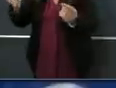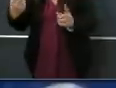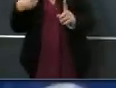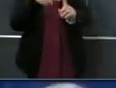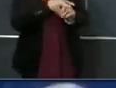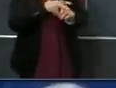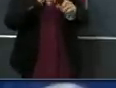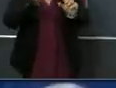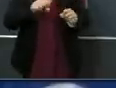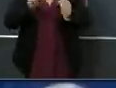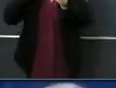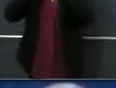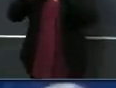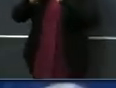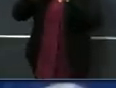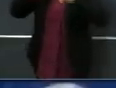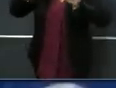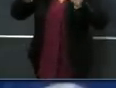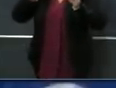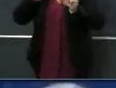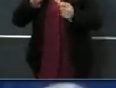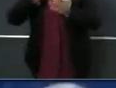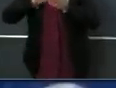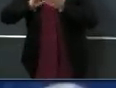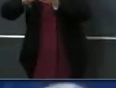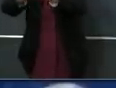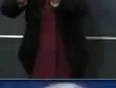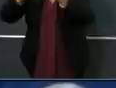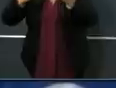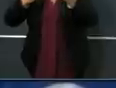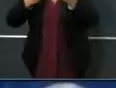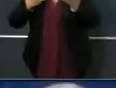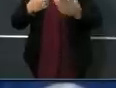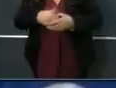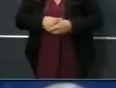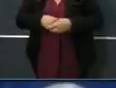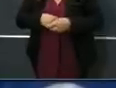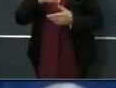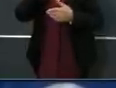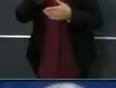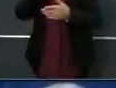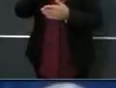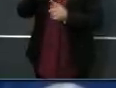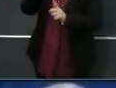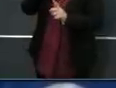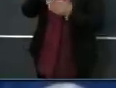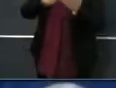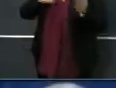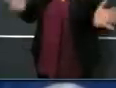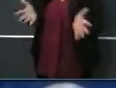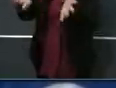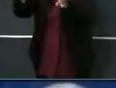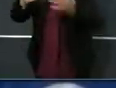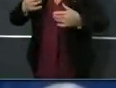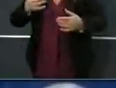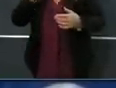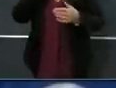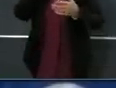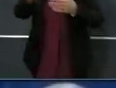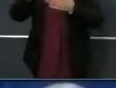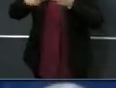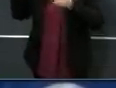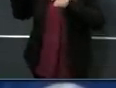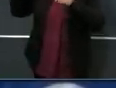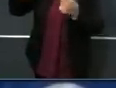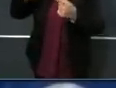people to do the distance learning that we are promoting at this moment. And so some progress we wanted to share with you in